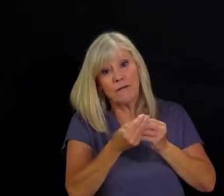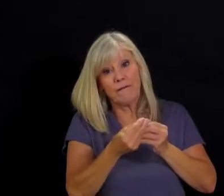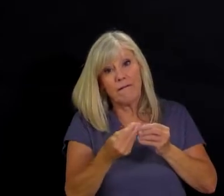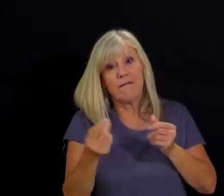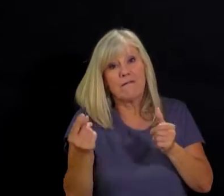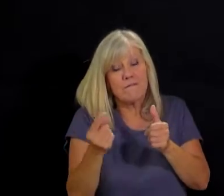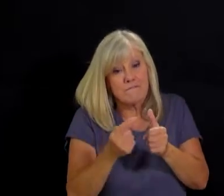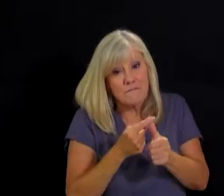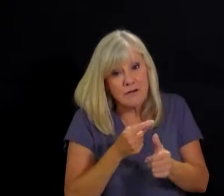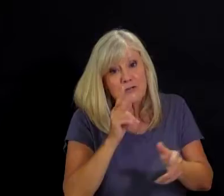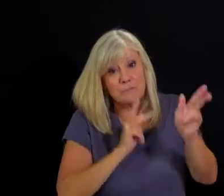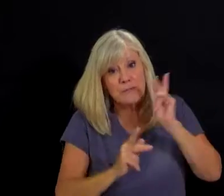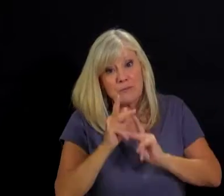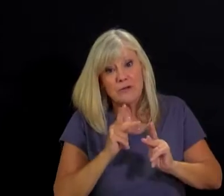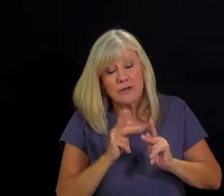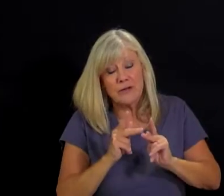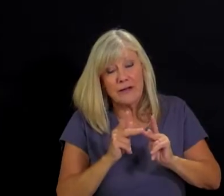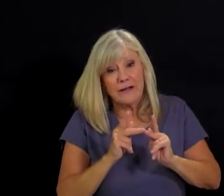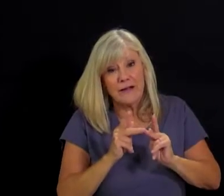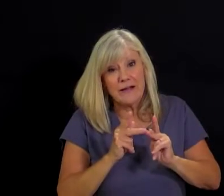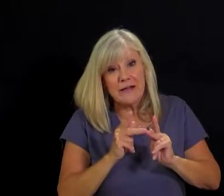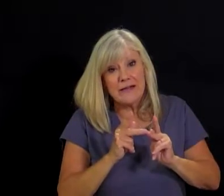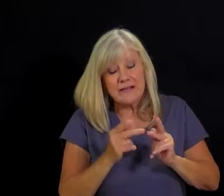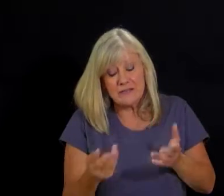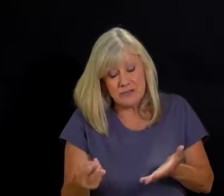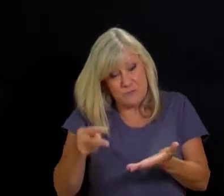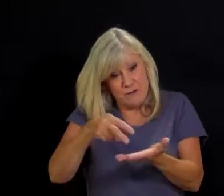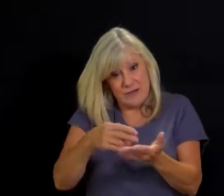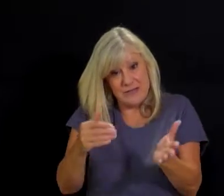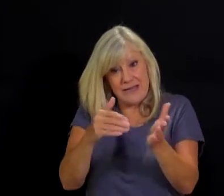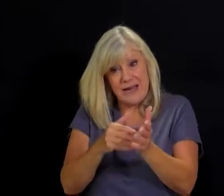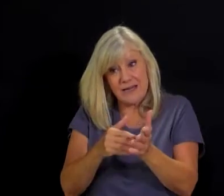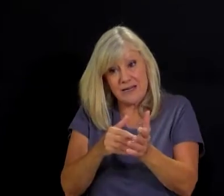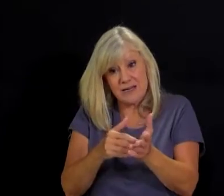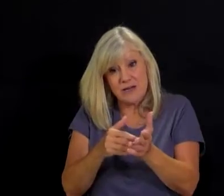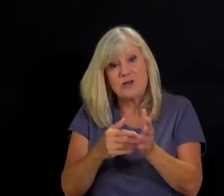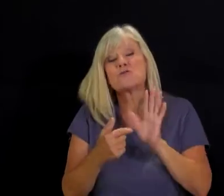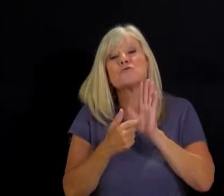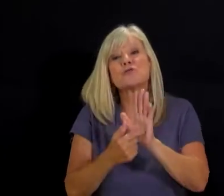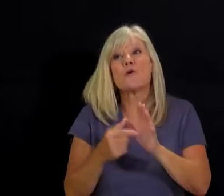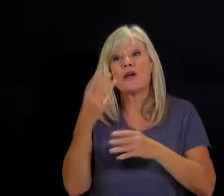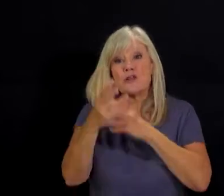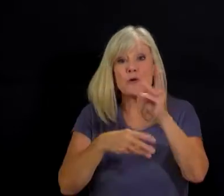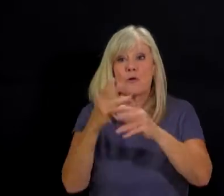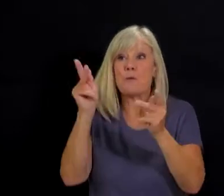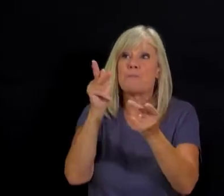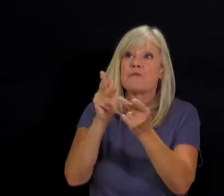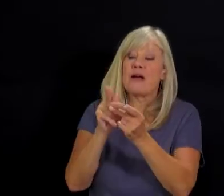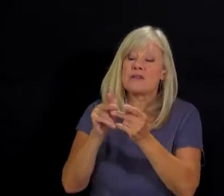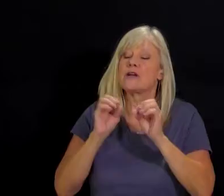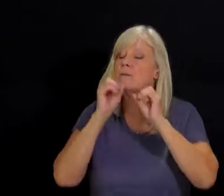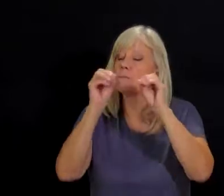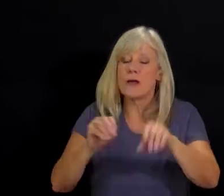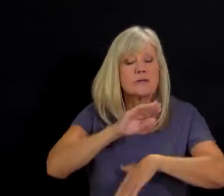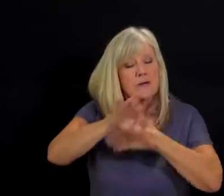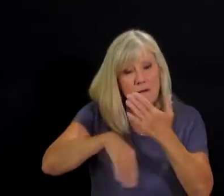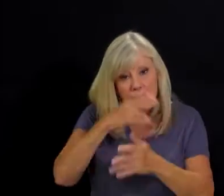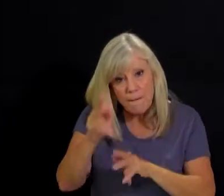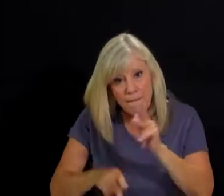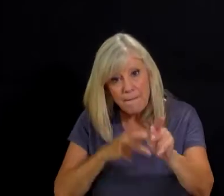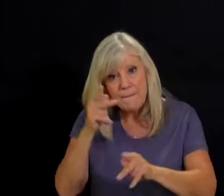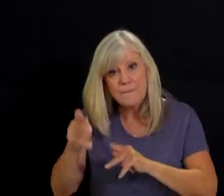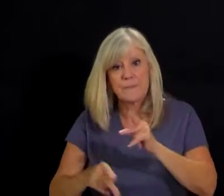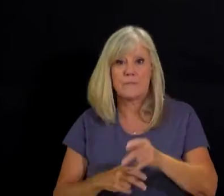believe, so that bringing to perfection his work in the world, he might sanctify creation to the full.